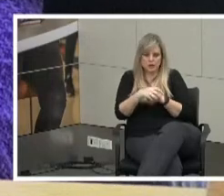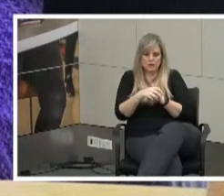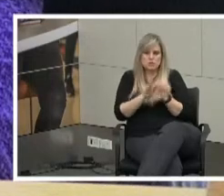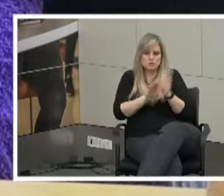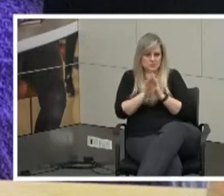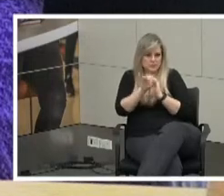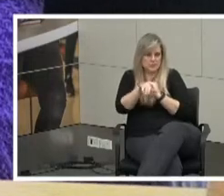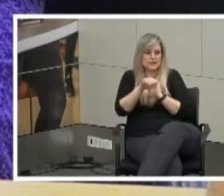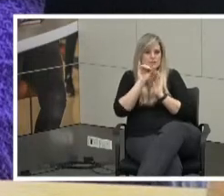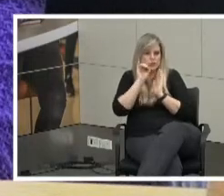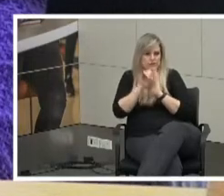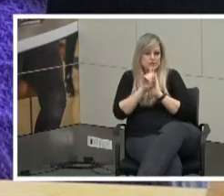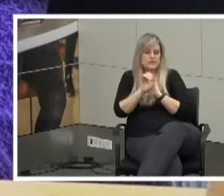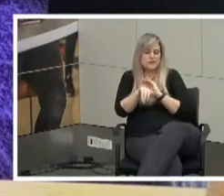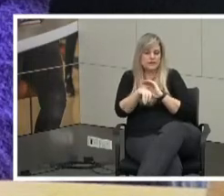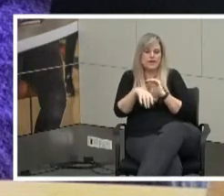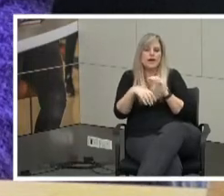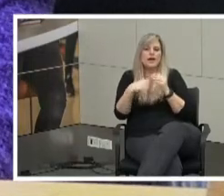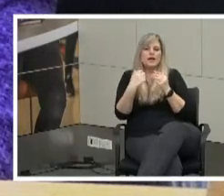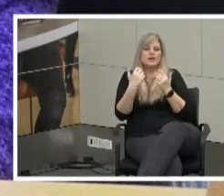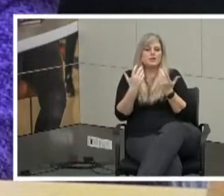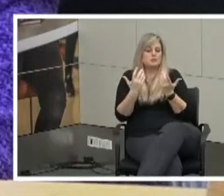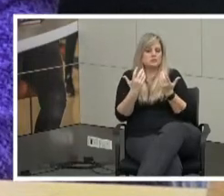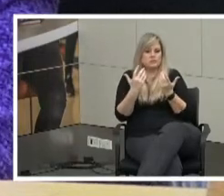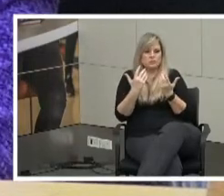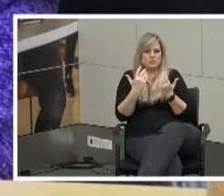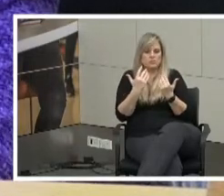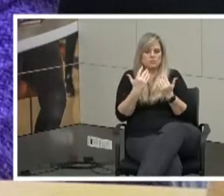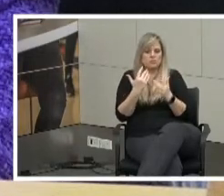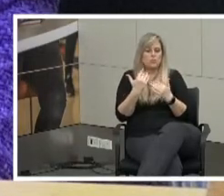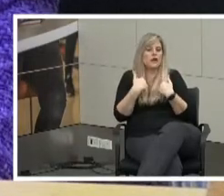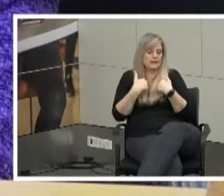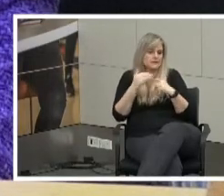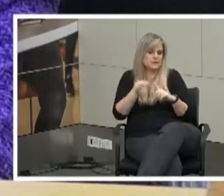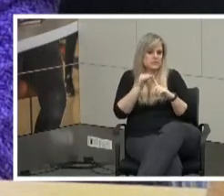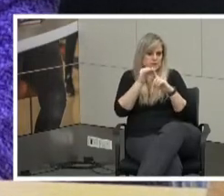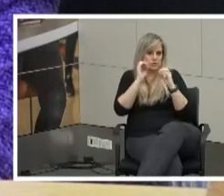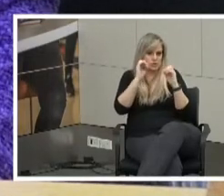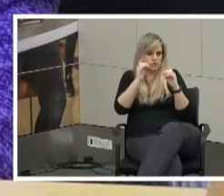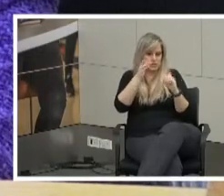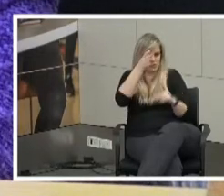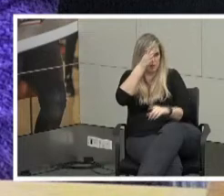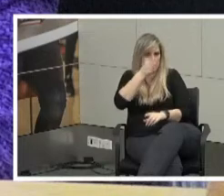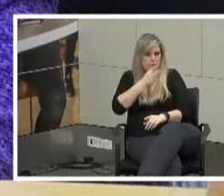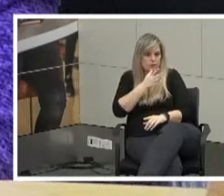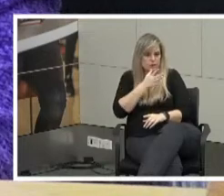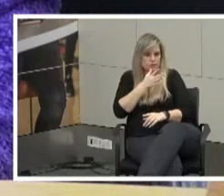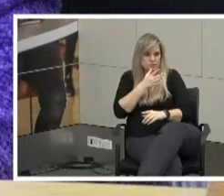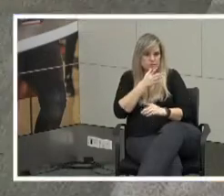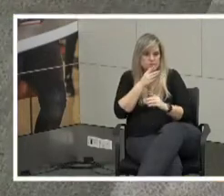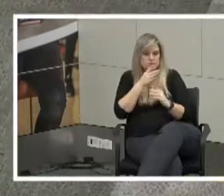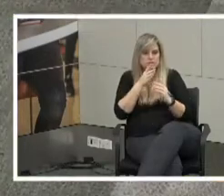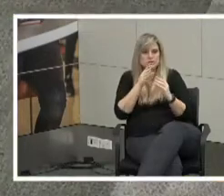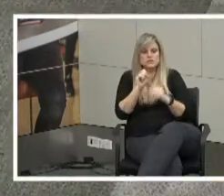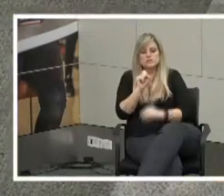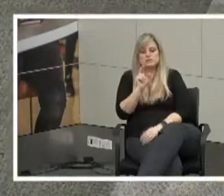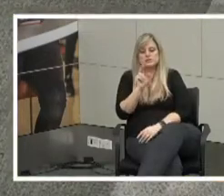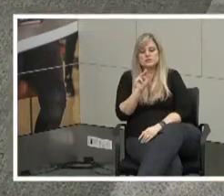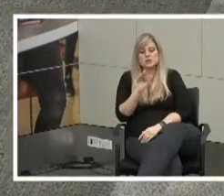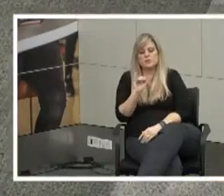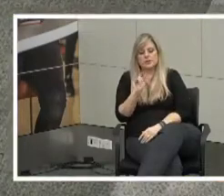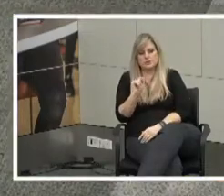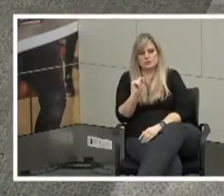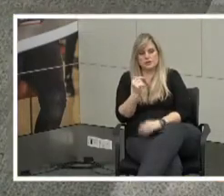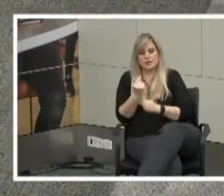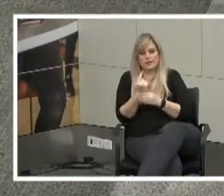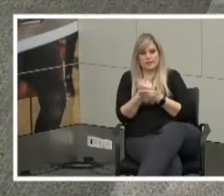we identified we um we are having our special education parents Summits last week uh we had our